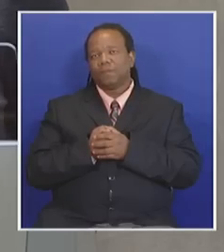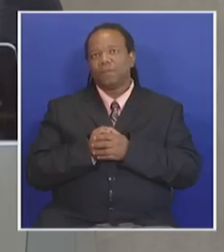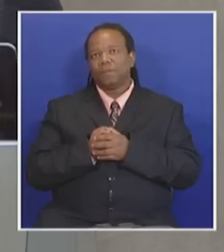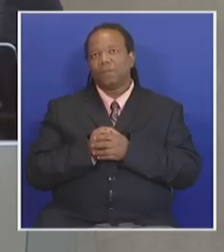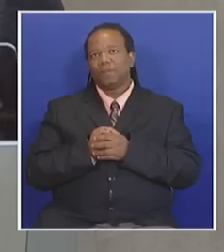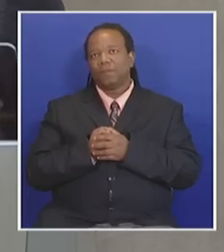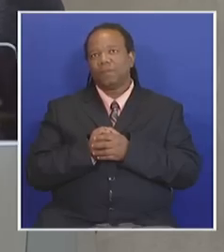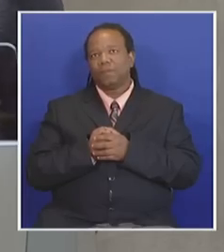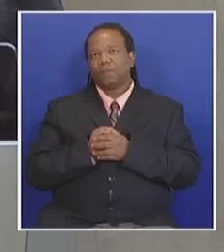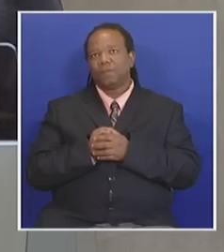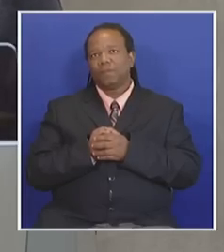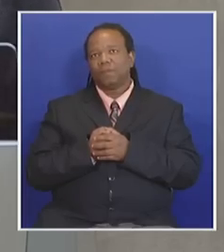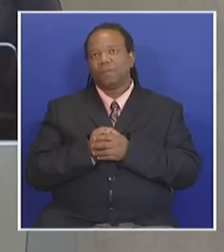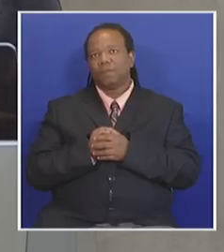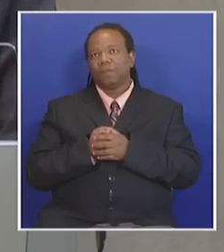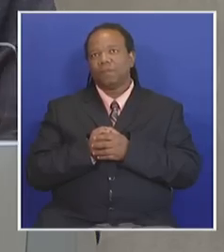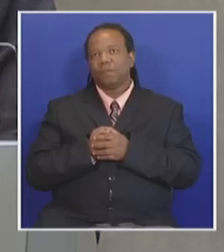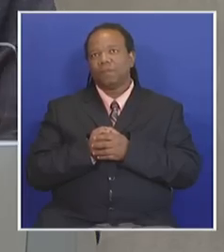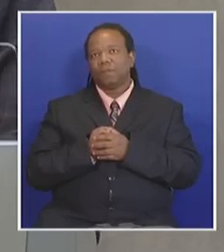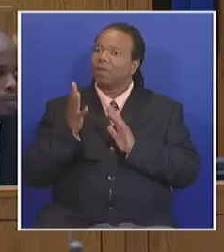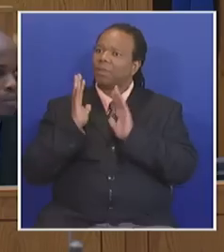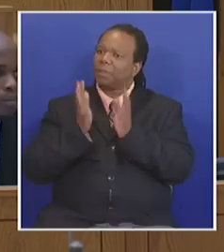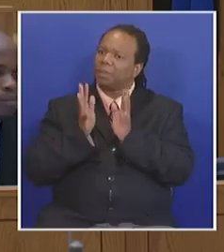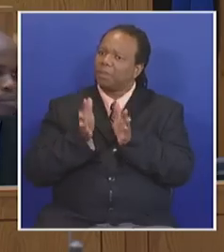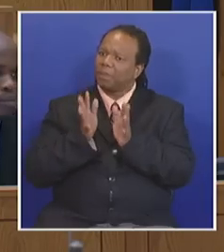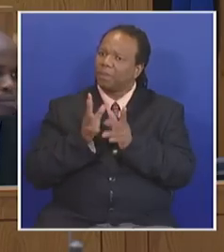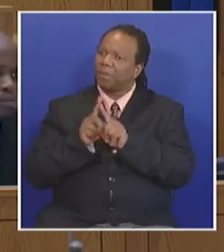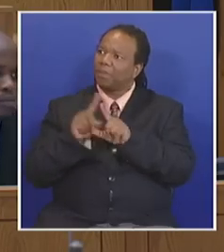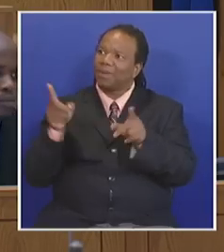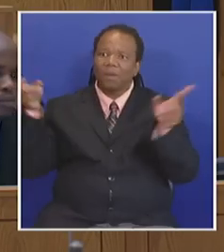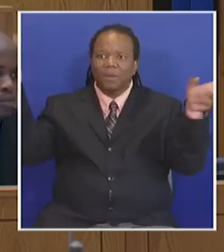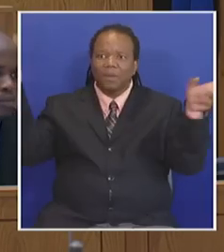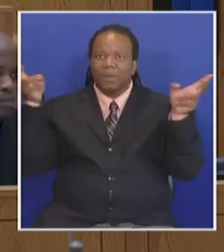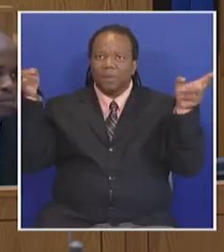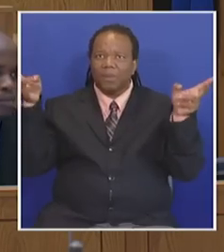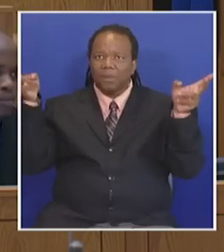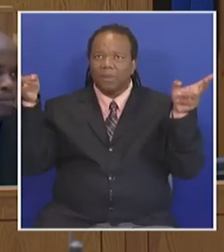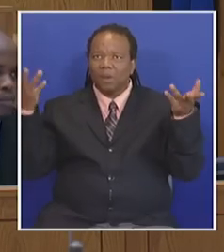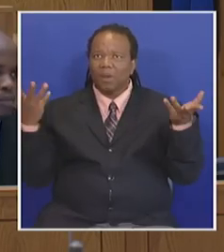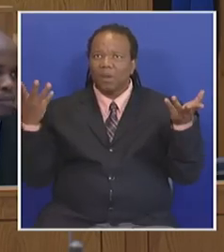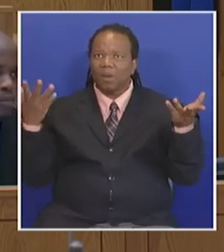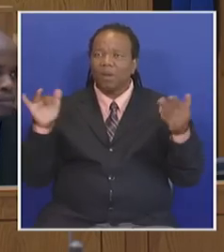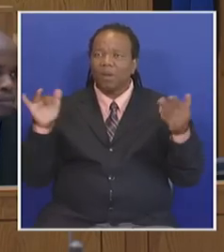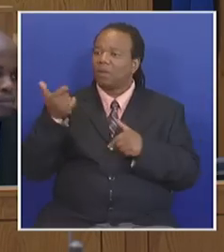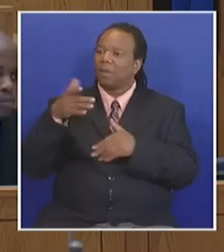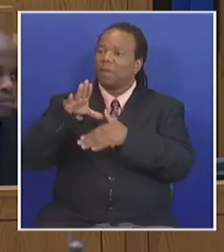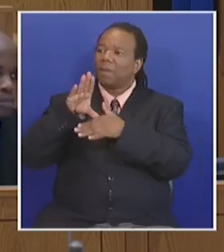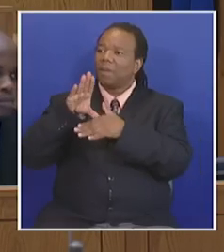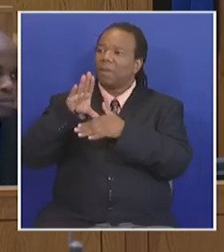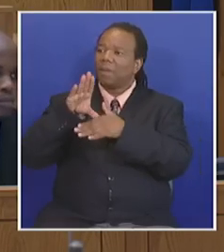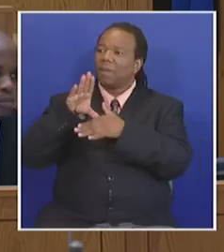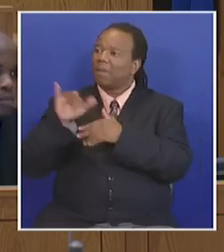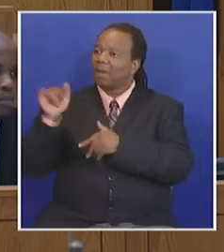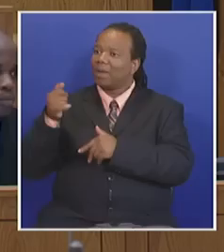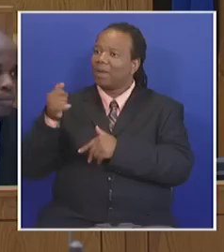Where I hit. It simply means that the honorable member says you are standing to ask a question because she said something which is hurting you.